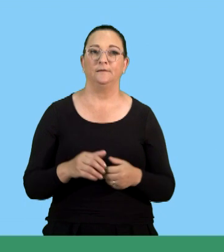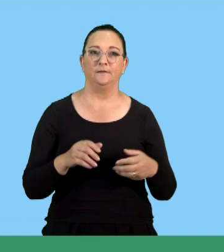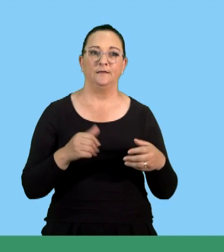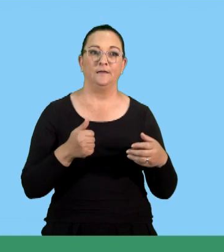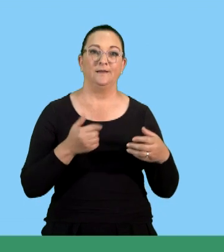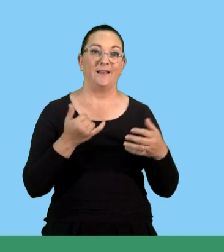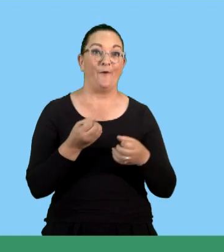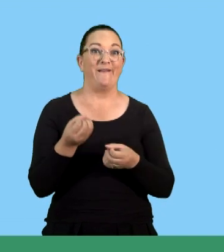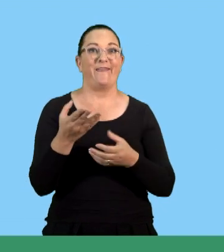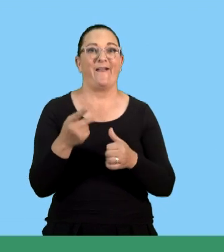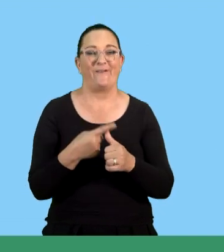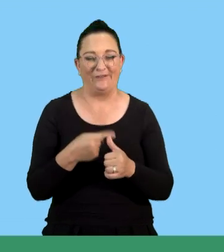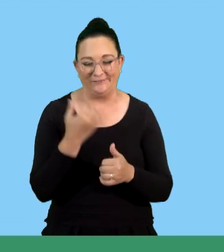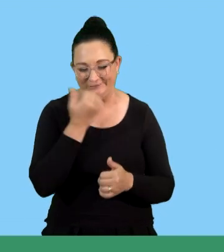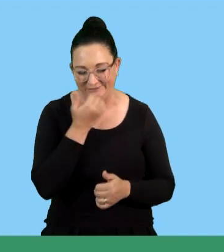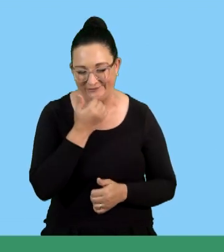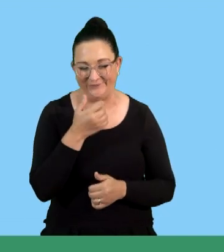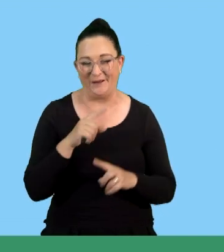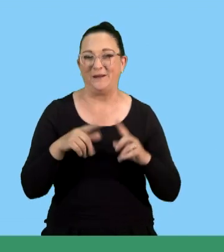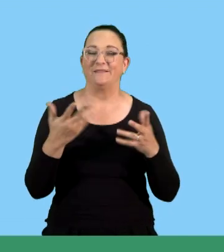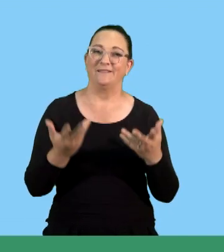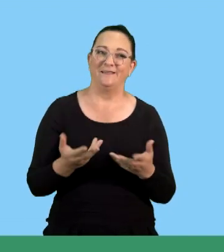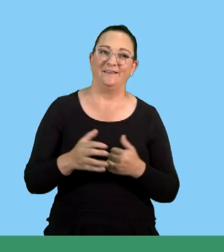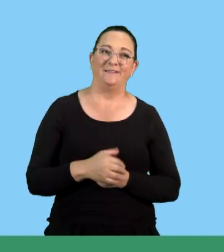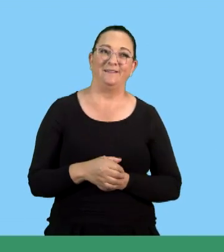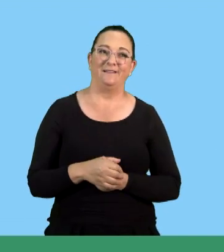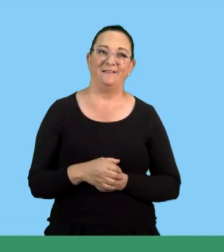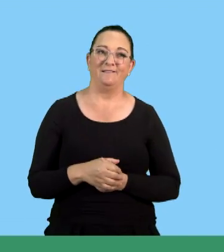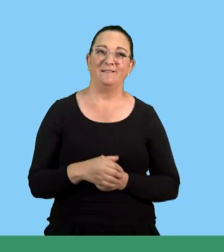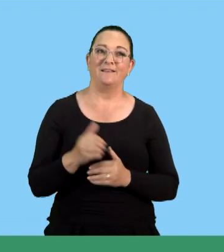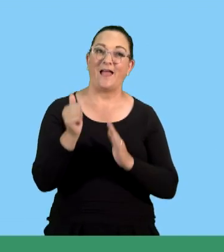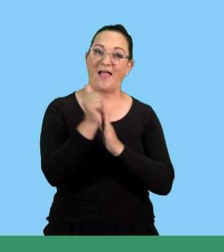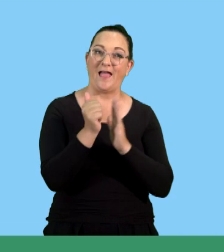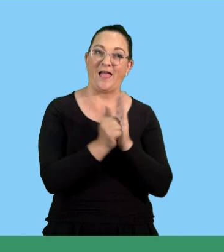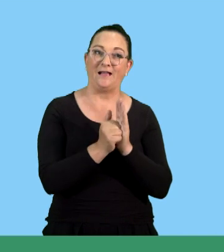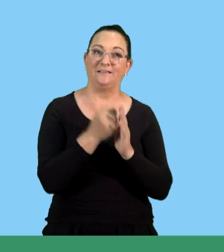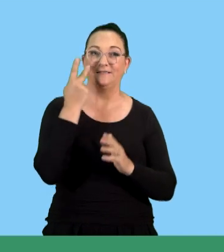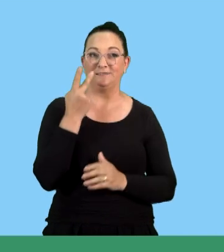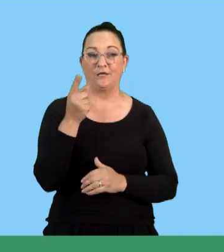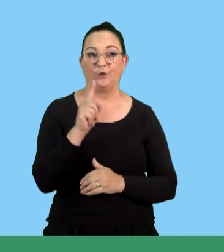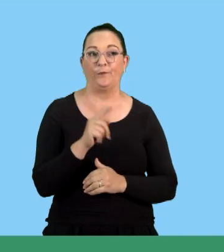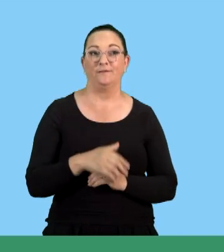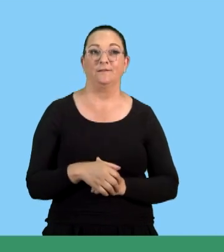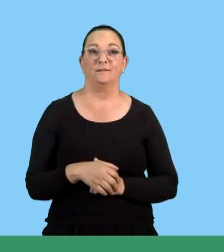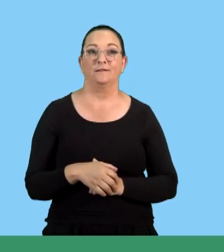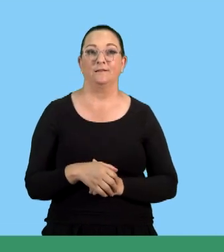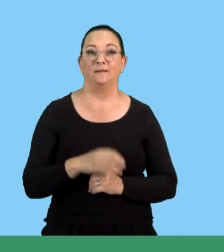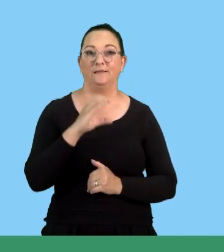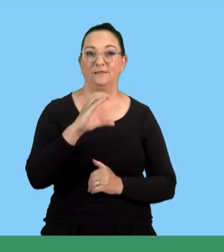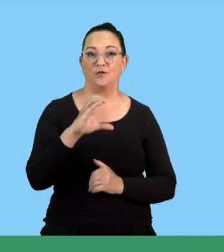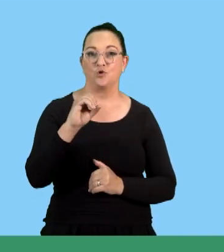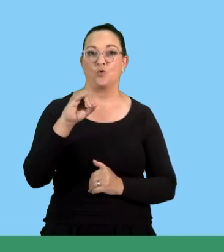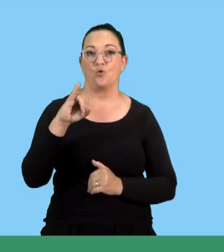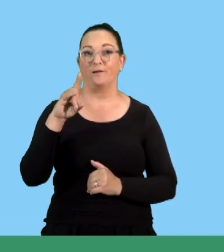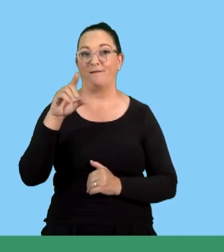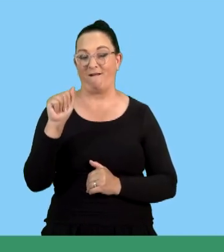I'm sorry, I've just given you the answer. It's fine. So identify the act that is applied. So let's see. Yes, that